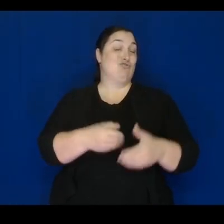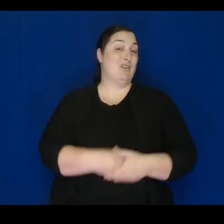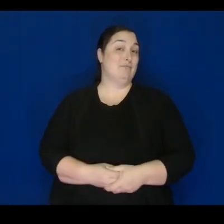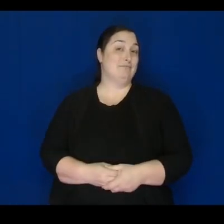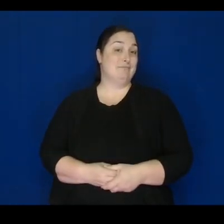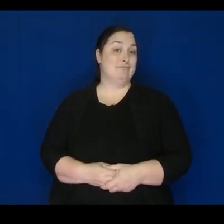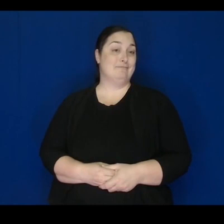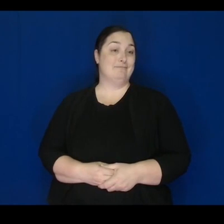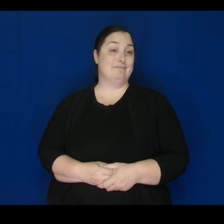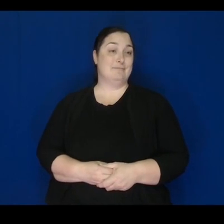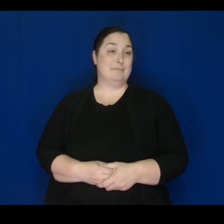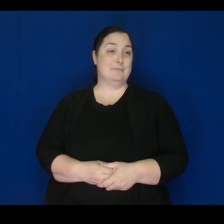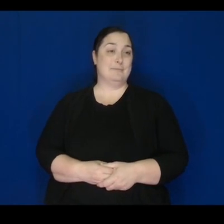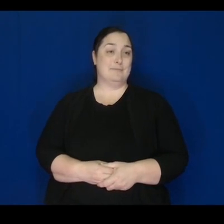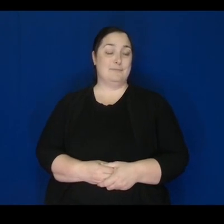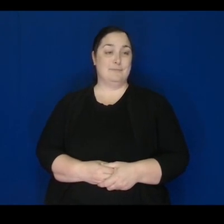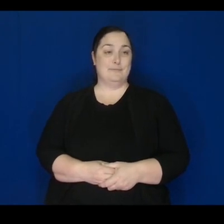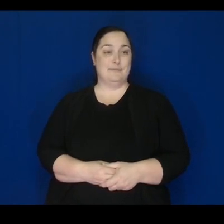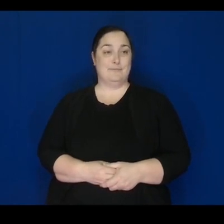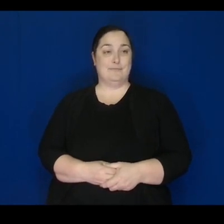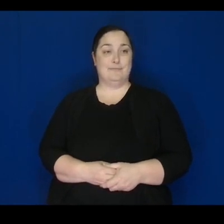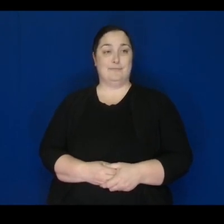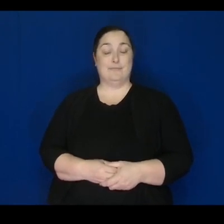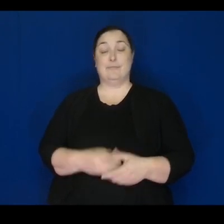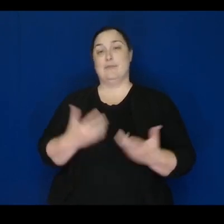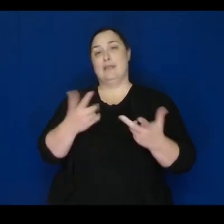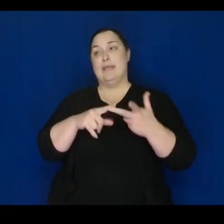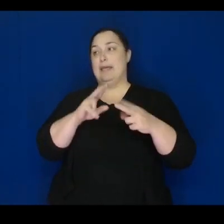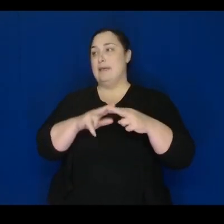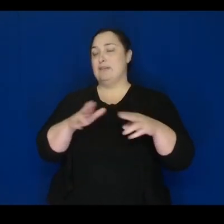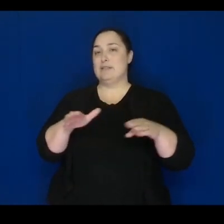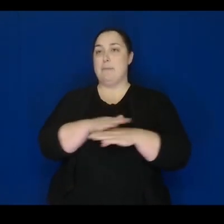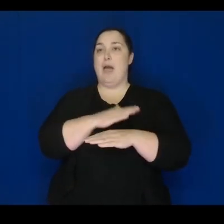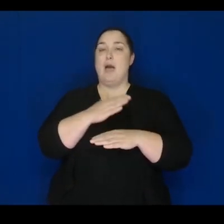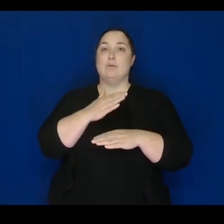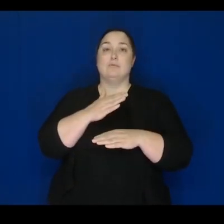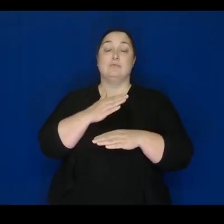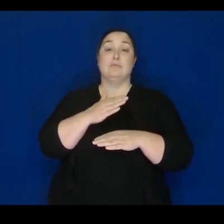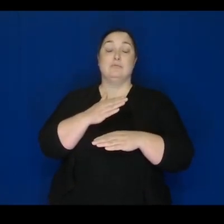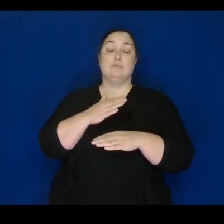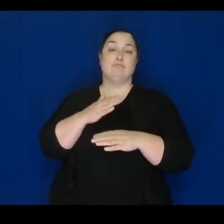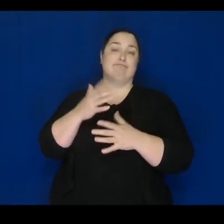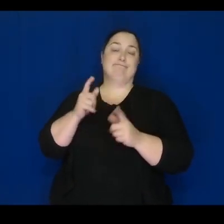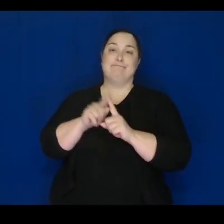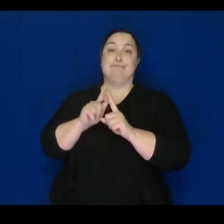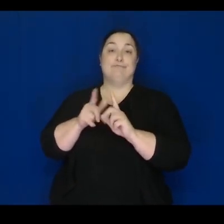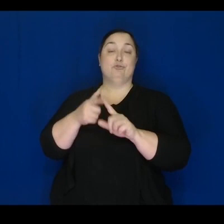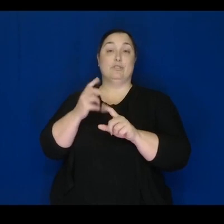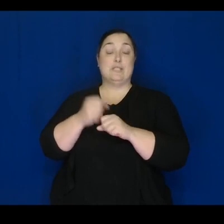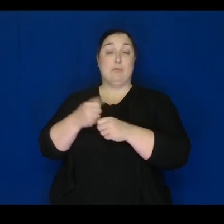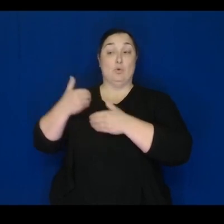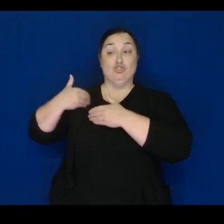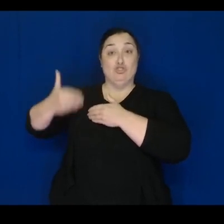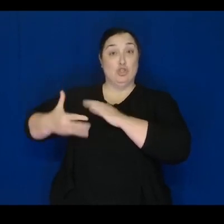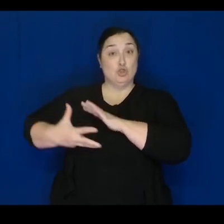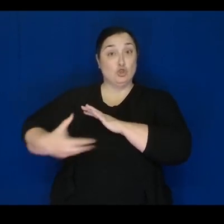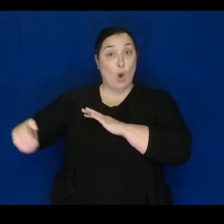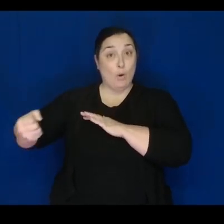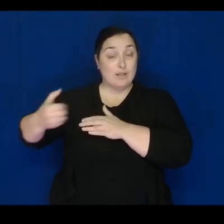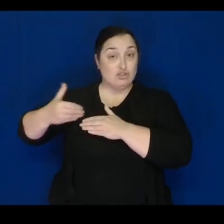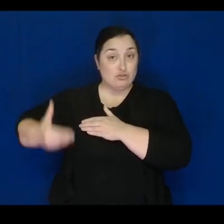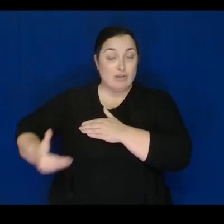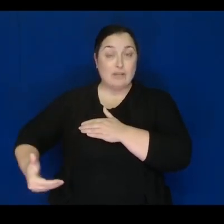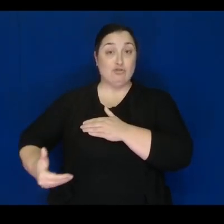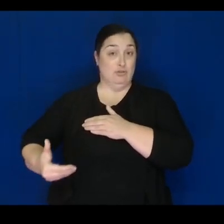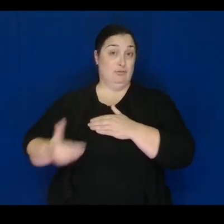about, whether it's about the experiences of, stolen generation, where we can see that through a lot of the